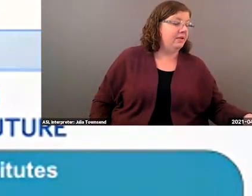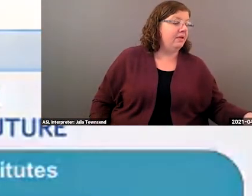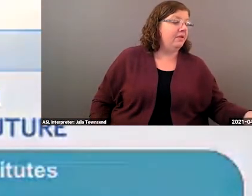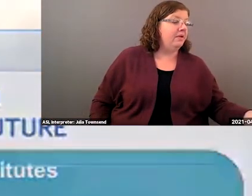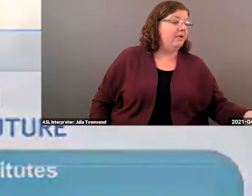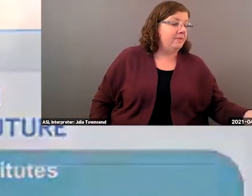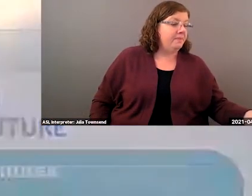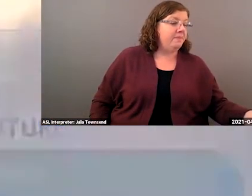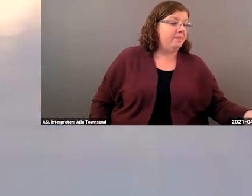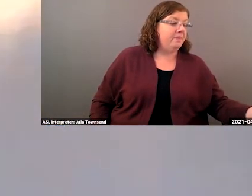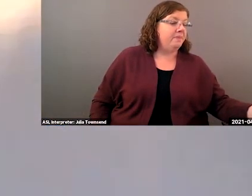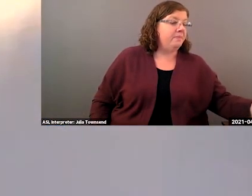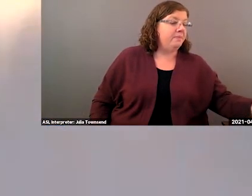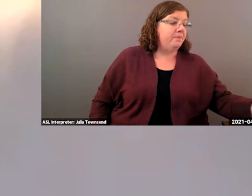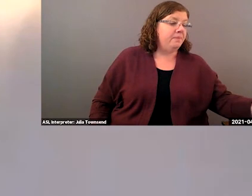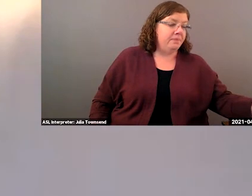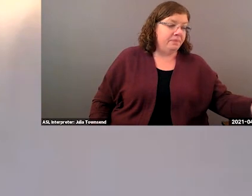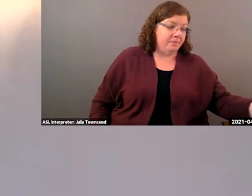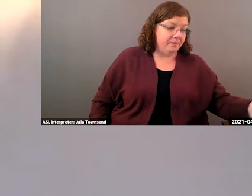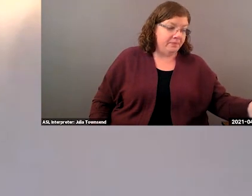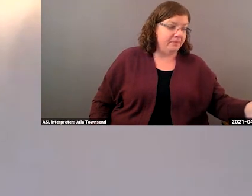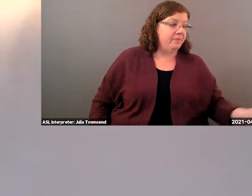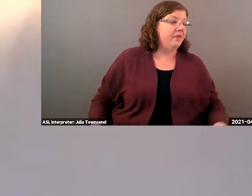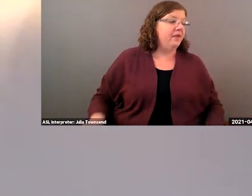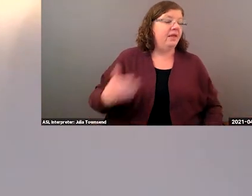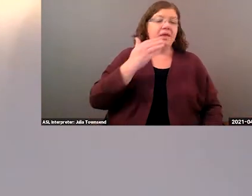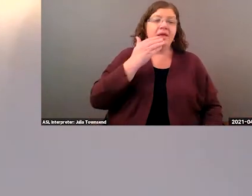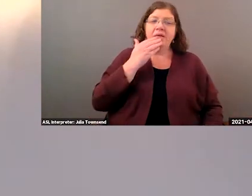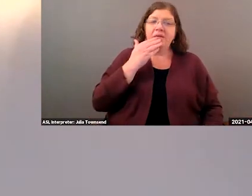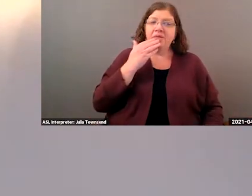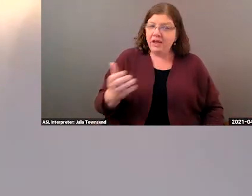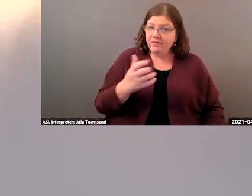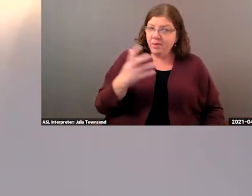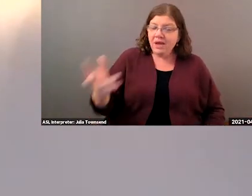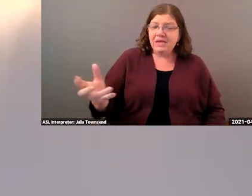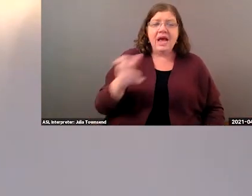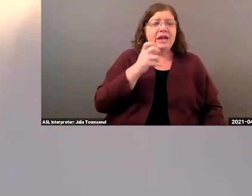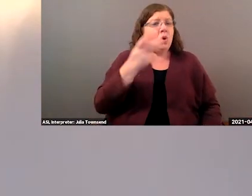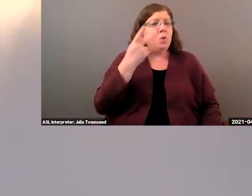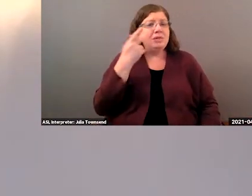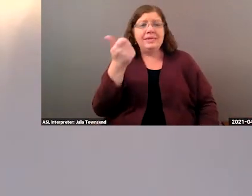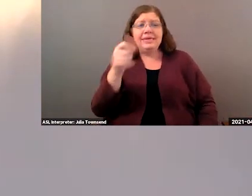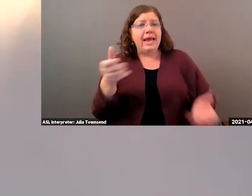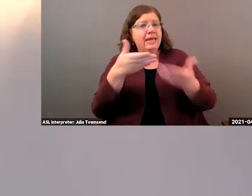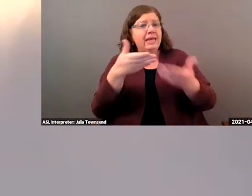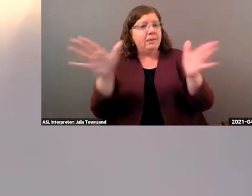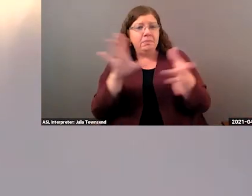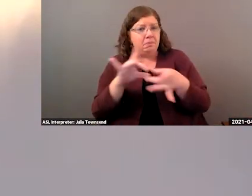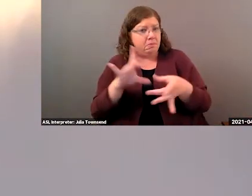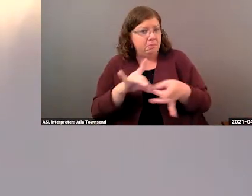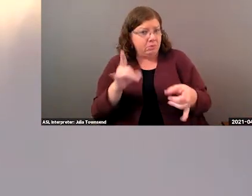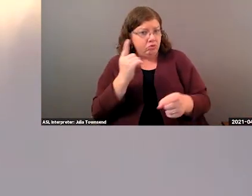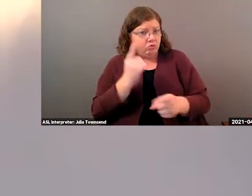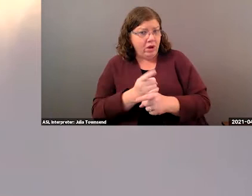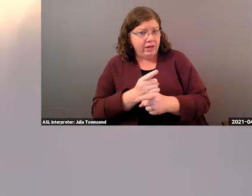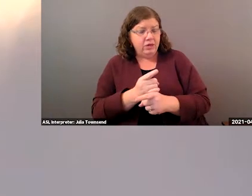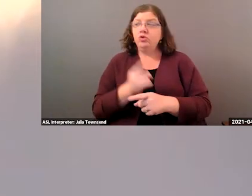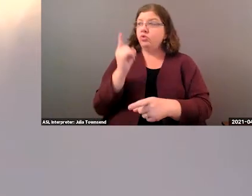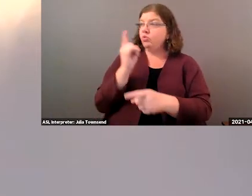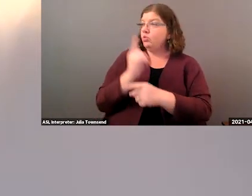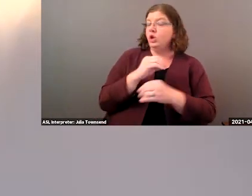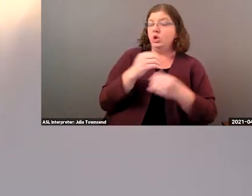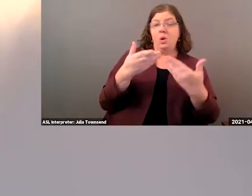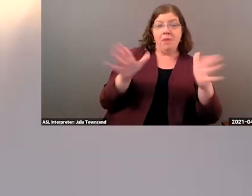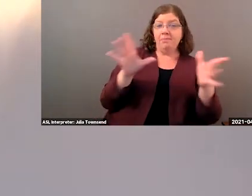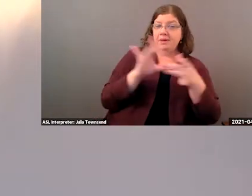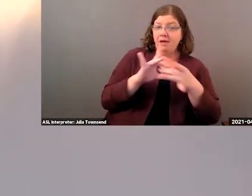Thank you very much. Ms. Trujillo, I do not see that we have any public comments on this item, correct? Correct.